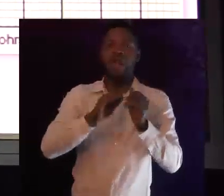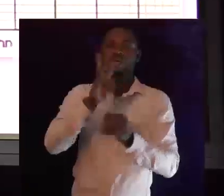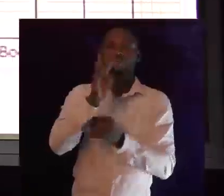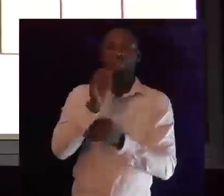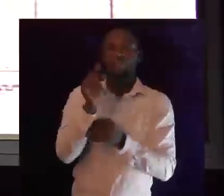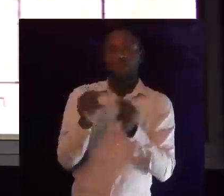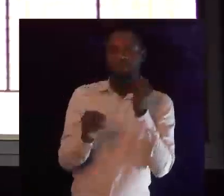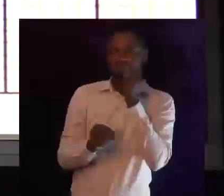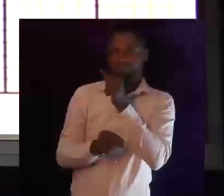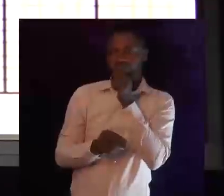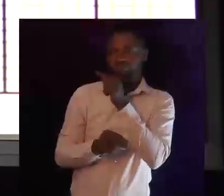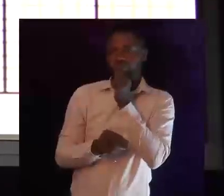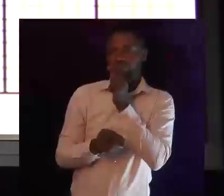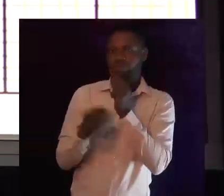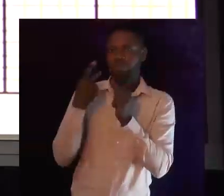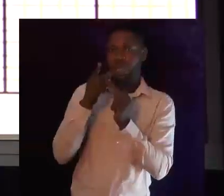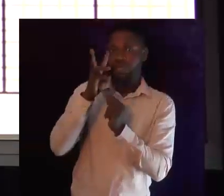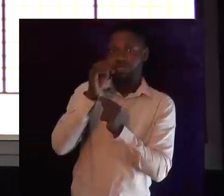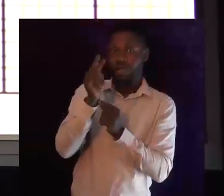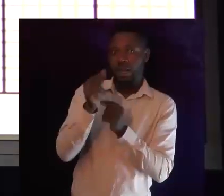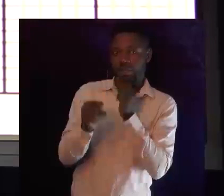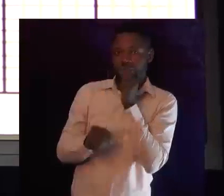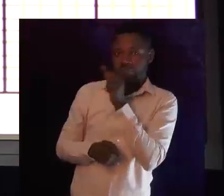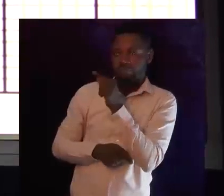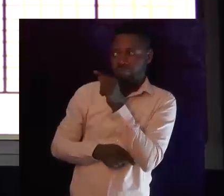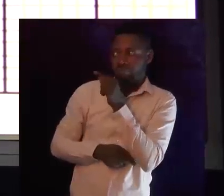this is 60 naira. This is 60 naira right here.